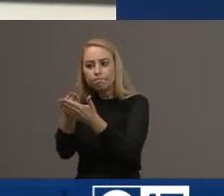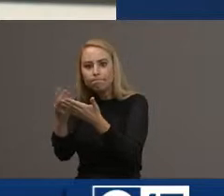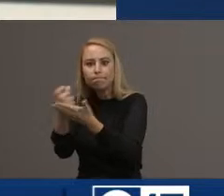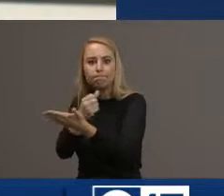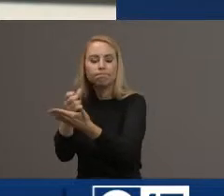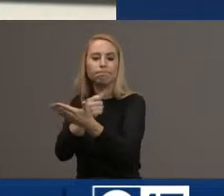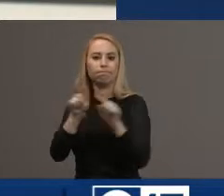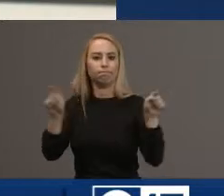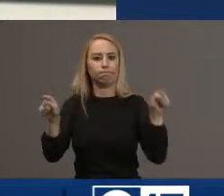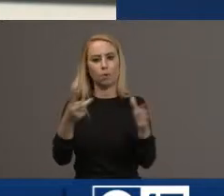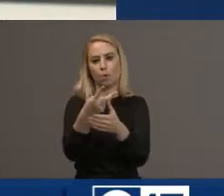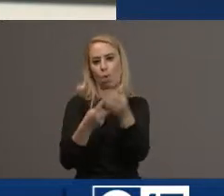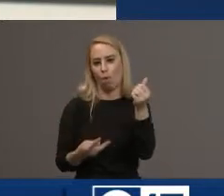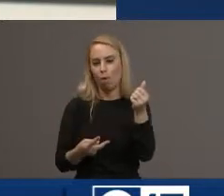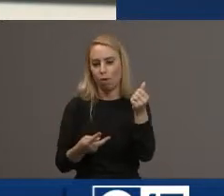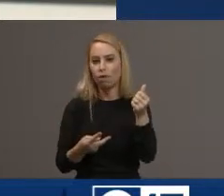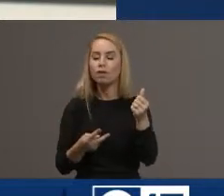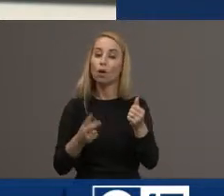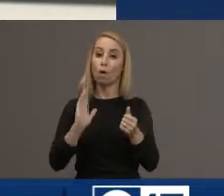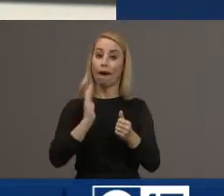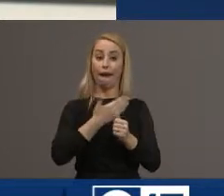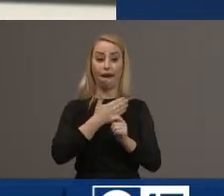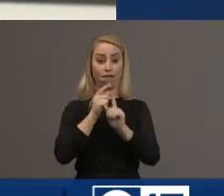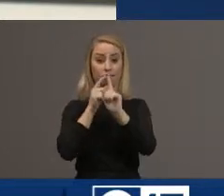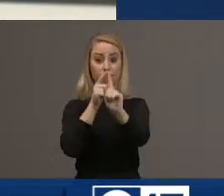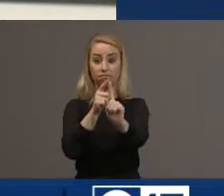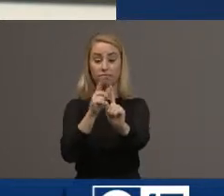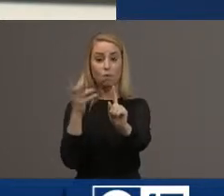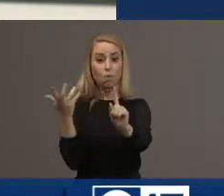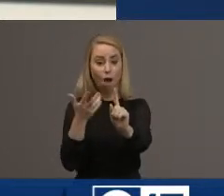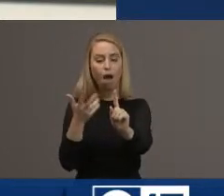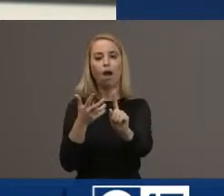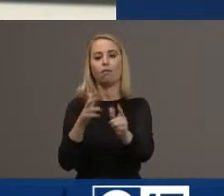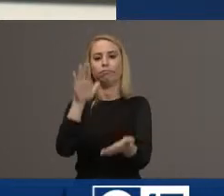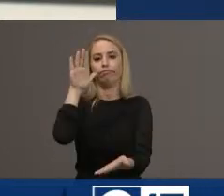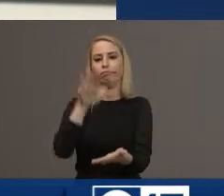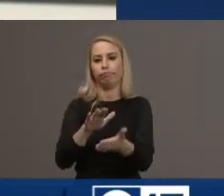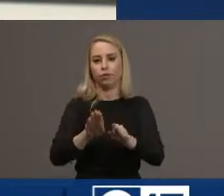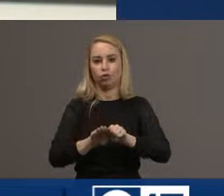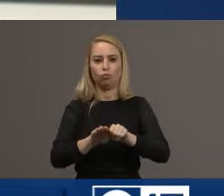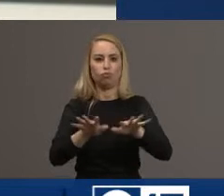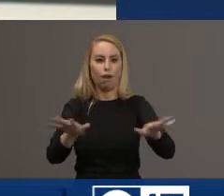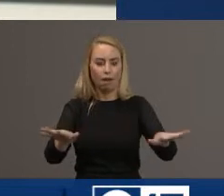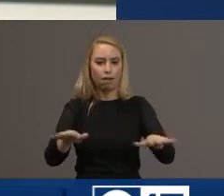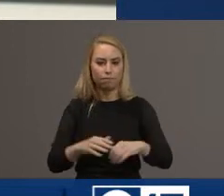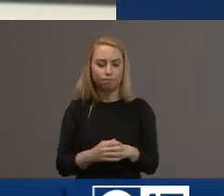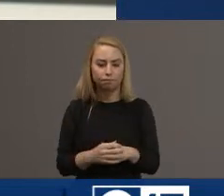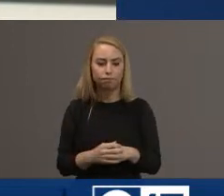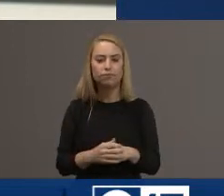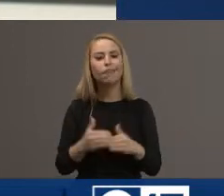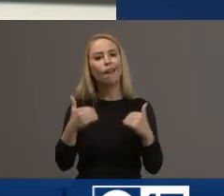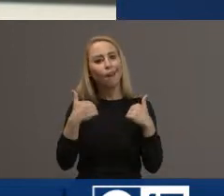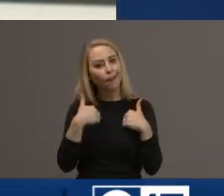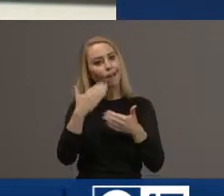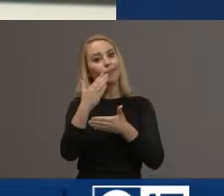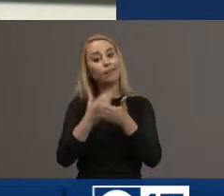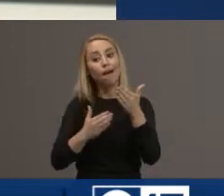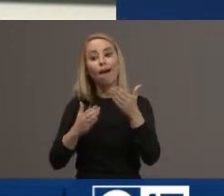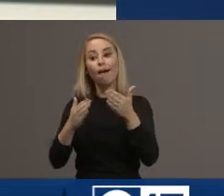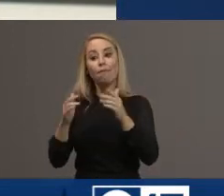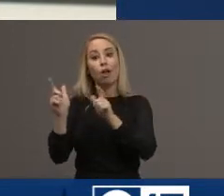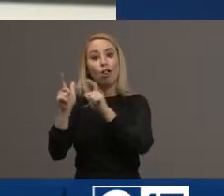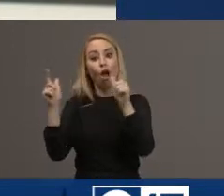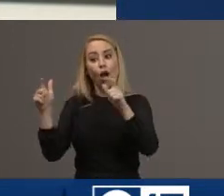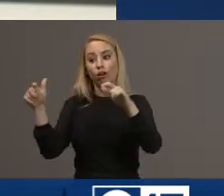There are plenty of congregate settings and larger social